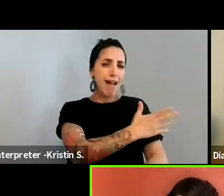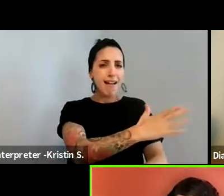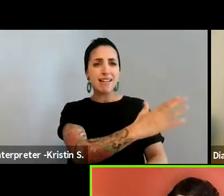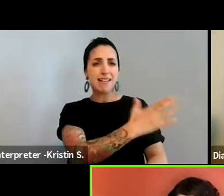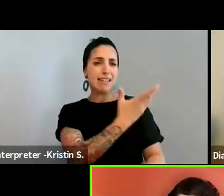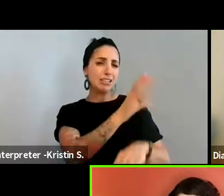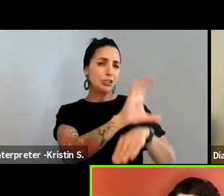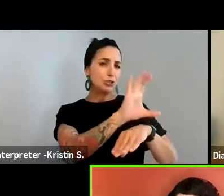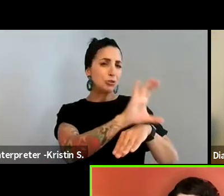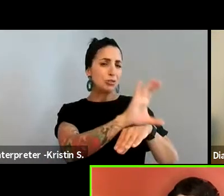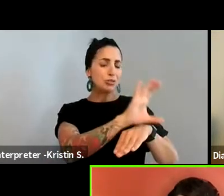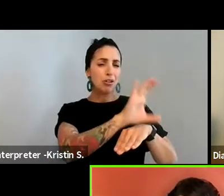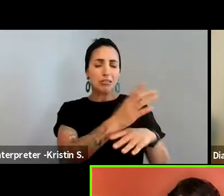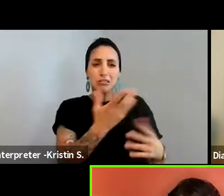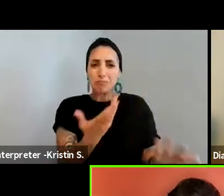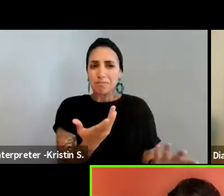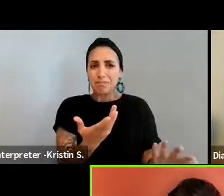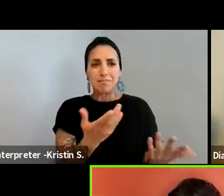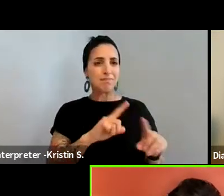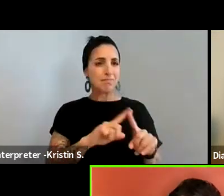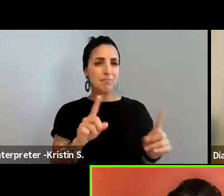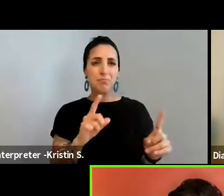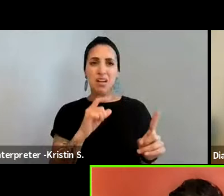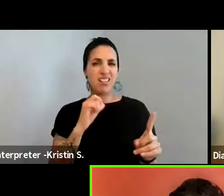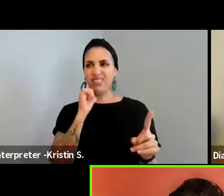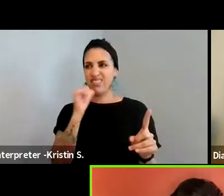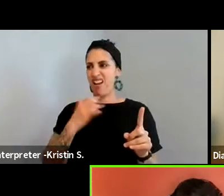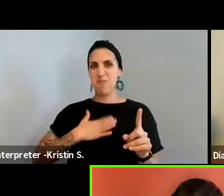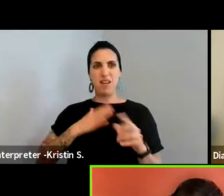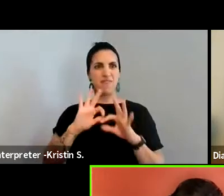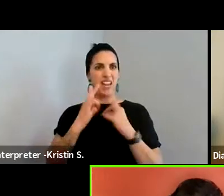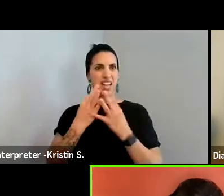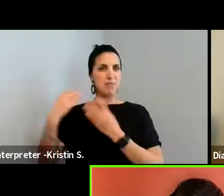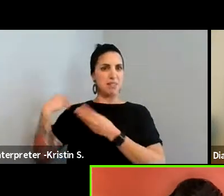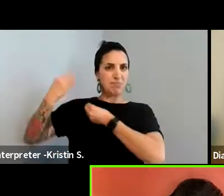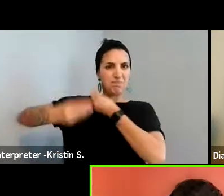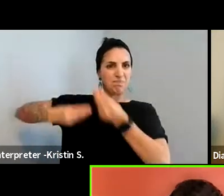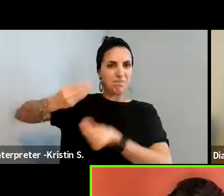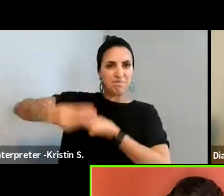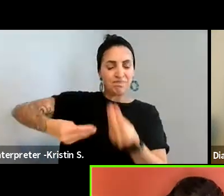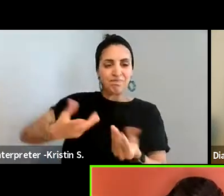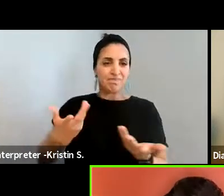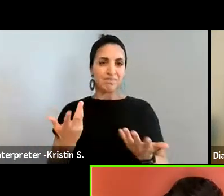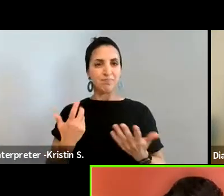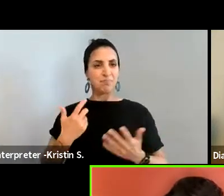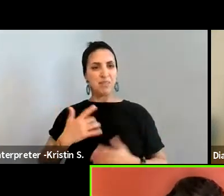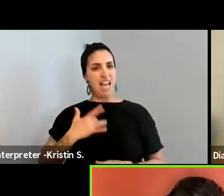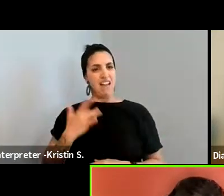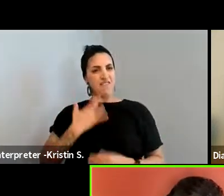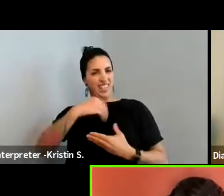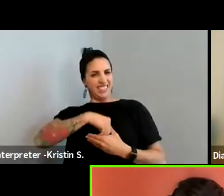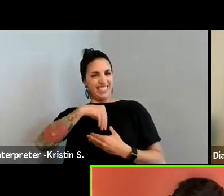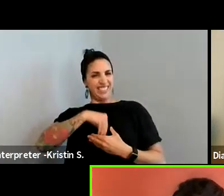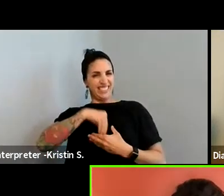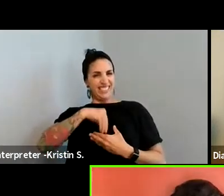but I didn't really have it in my family. It's just in my blood, in my DNA.